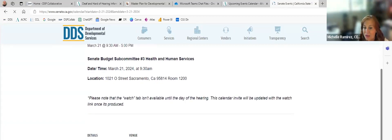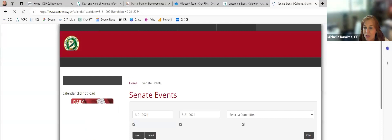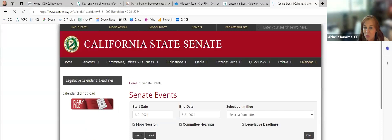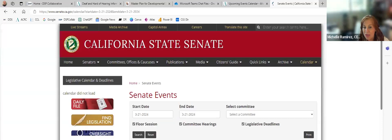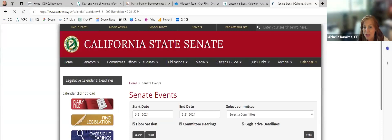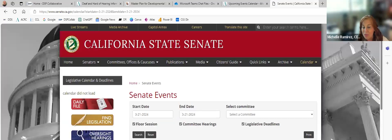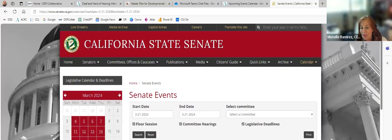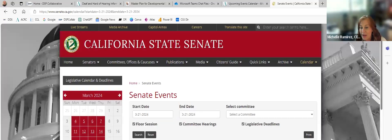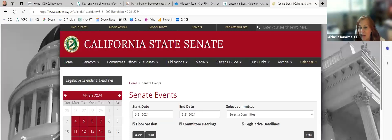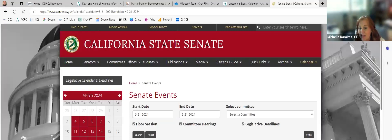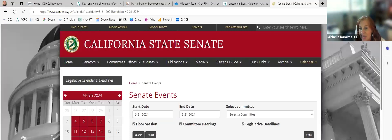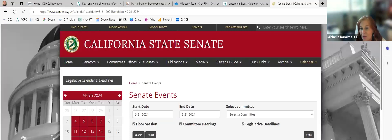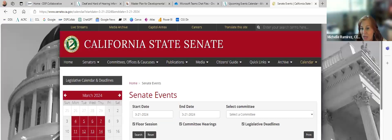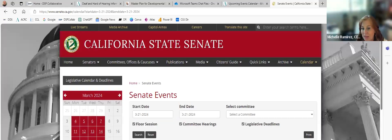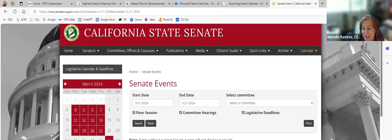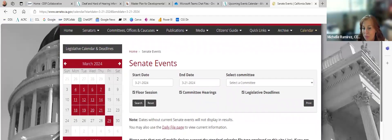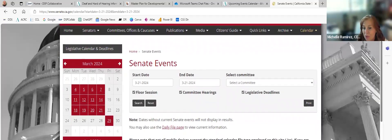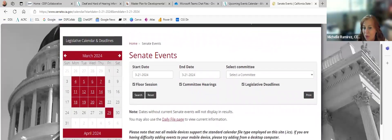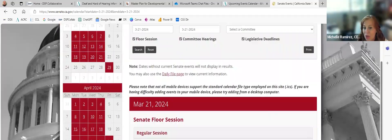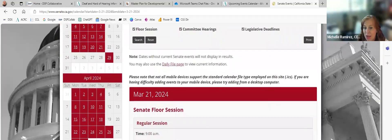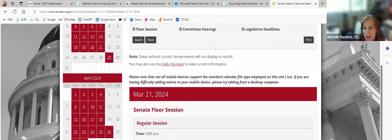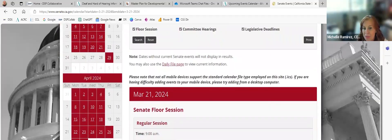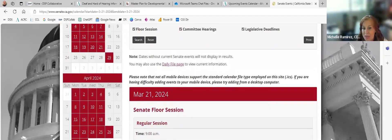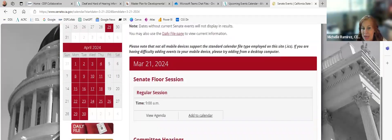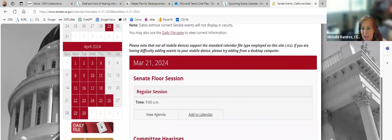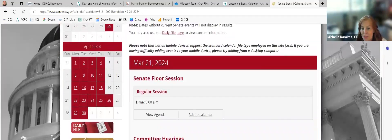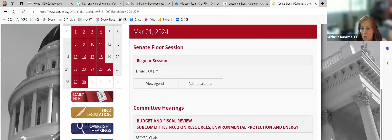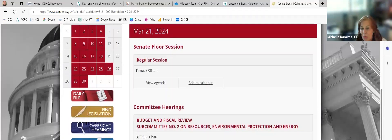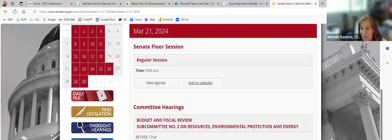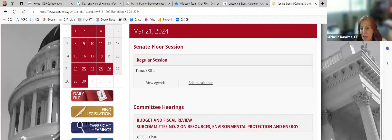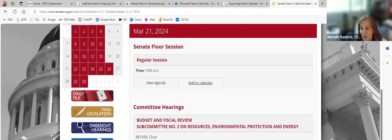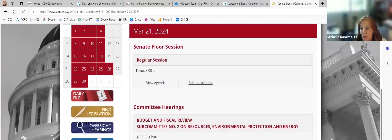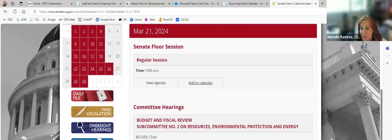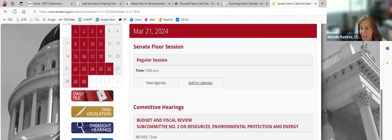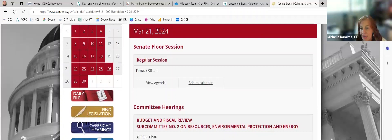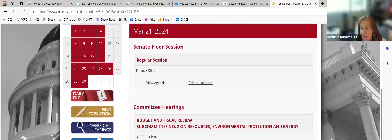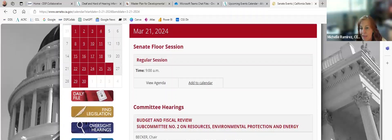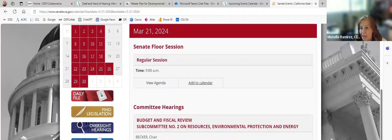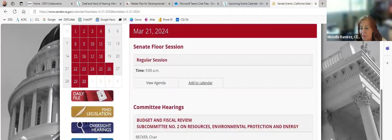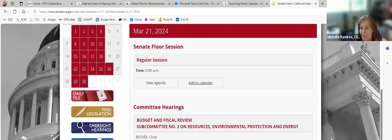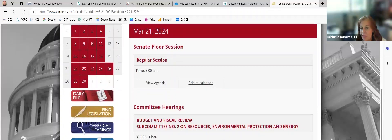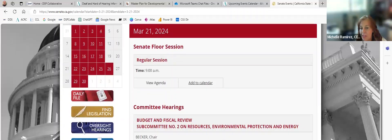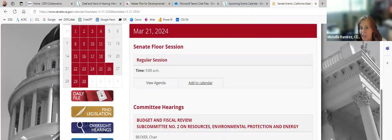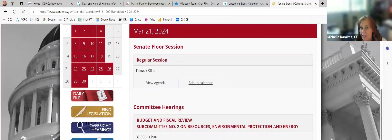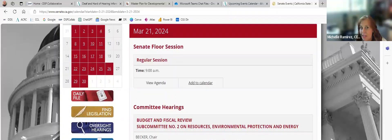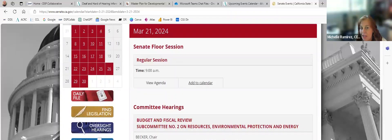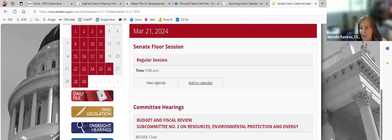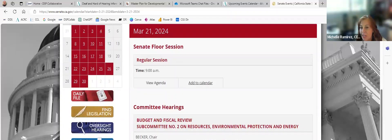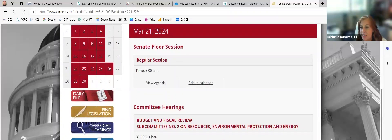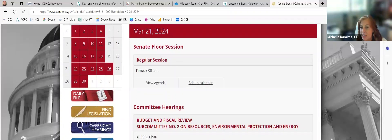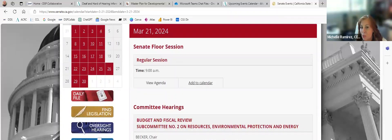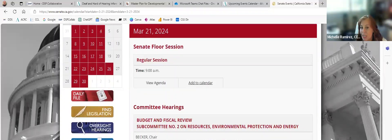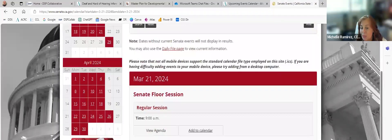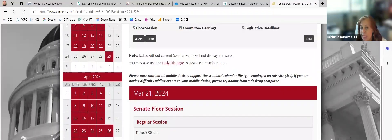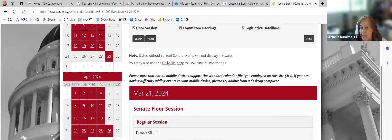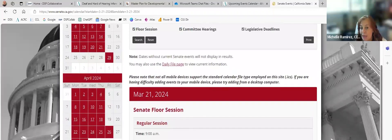clients with them down at the Capitol next week on Thursday. I think the hearing starts at 9:30.